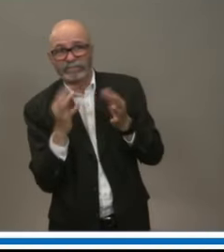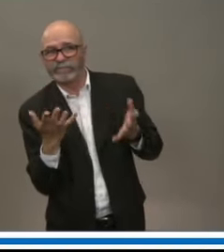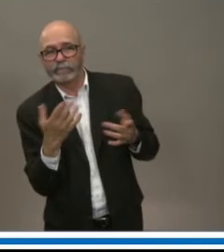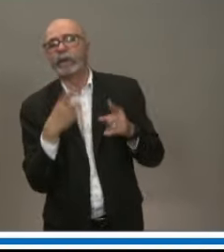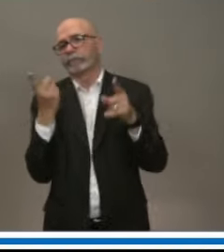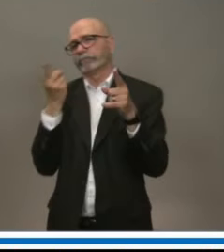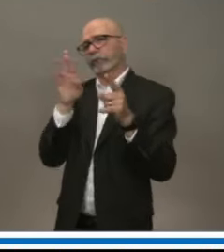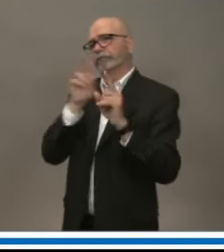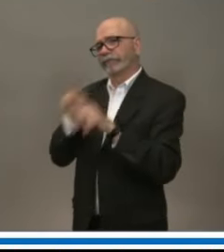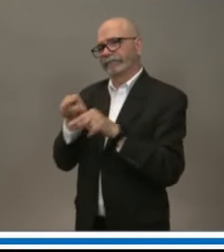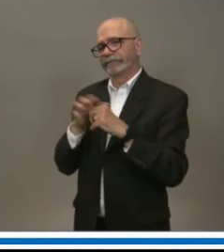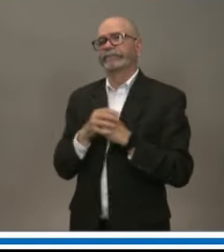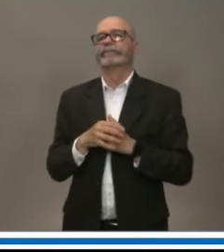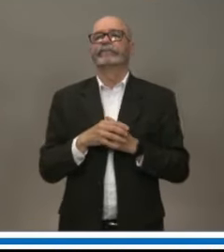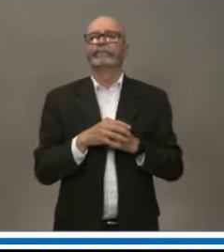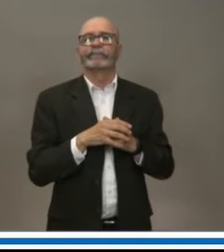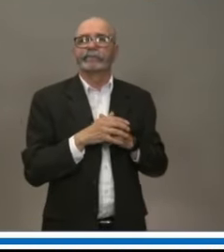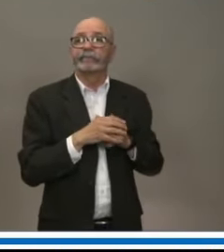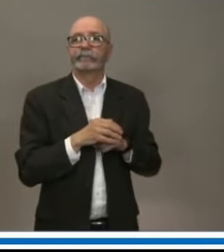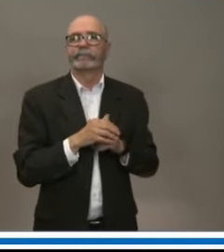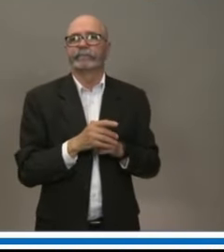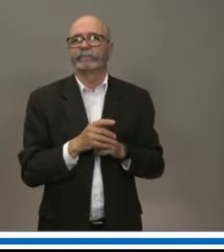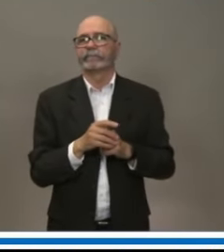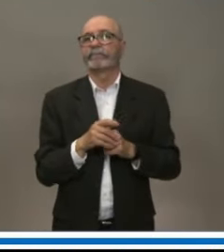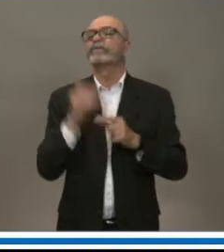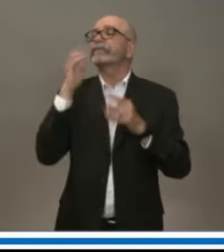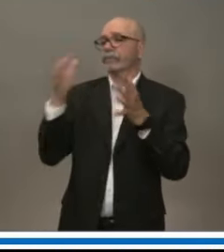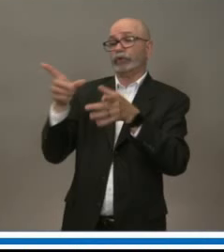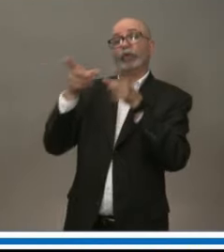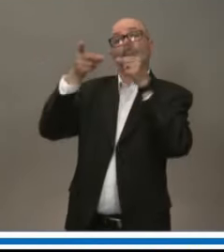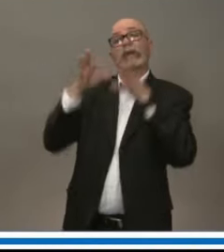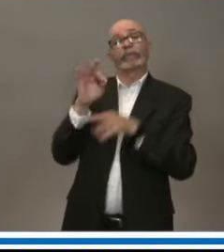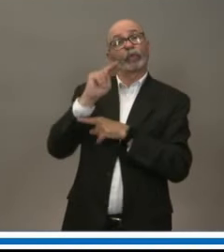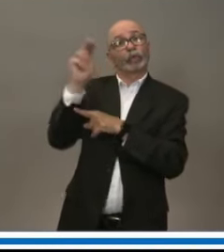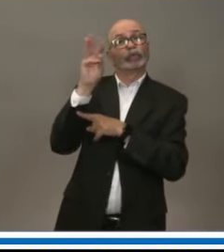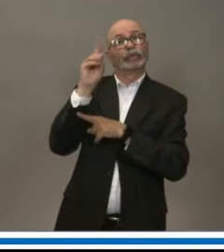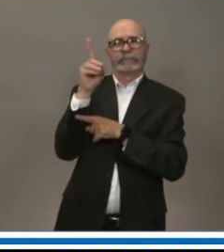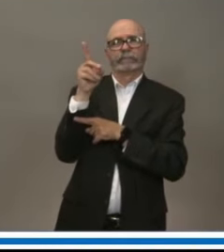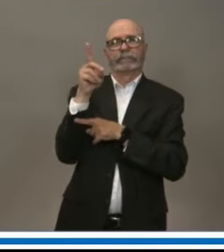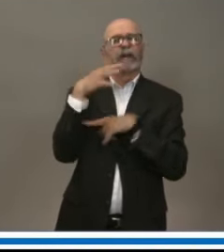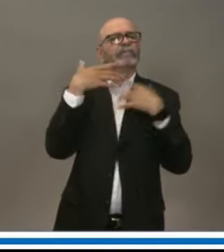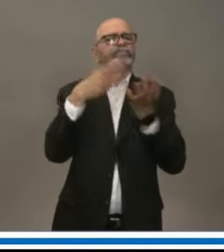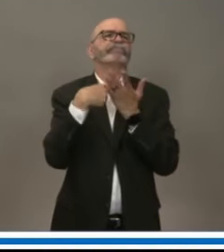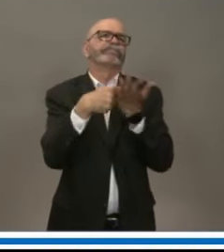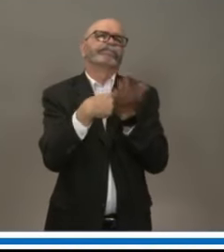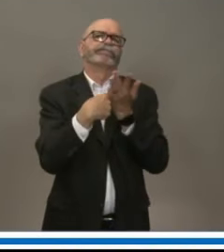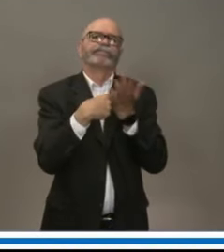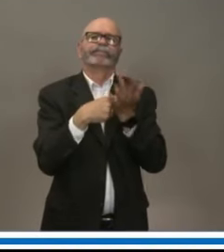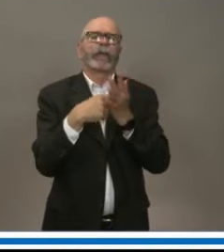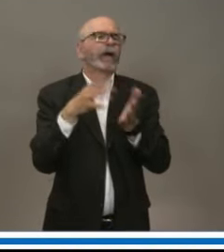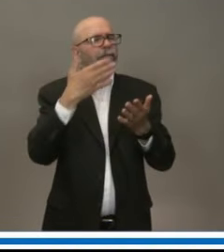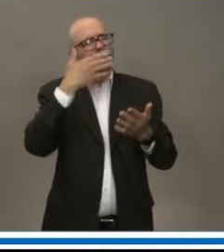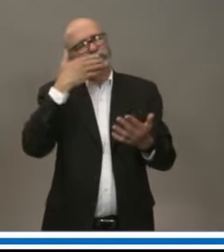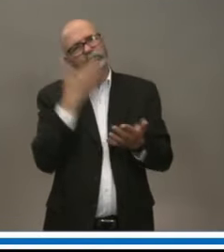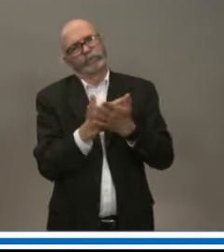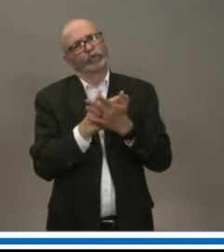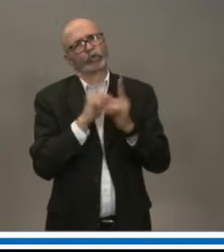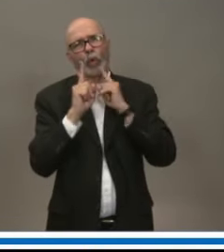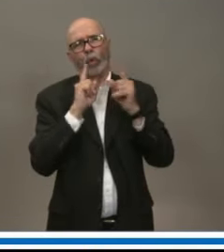long conversation with the director at Northwood, who's in charge of their outbreak response. They are actually cohorting